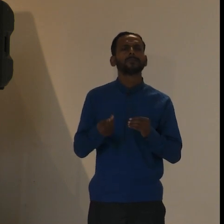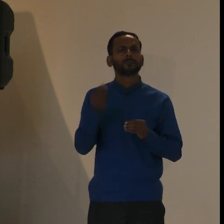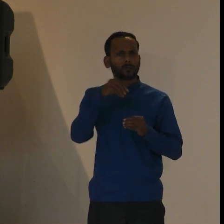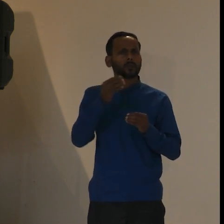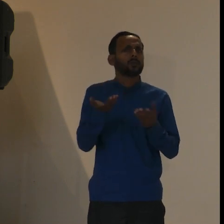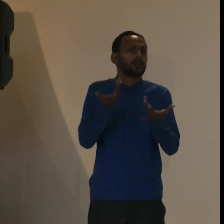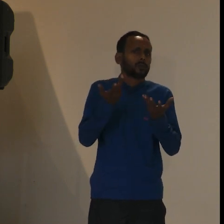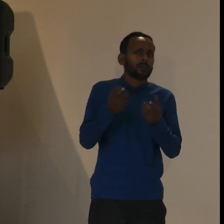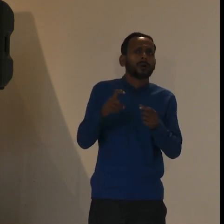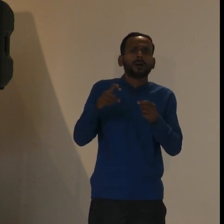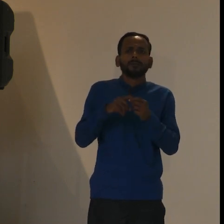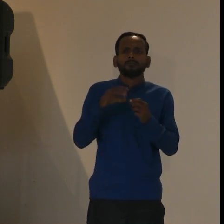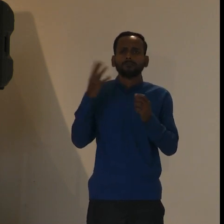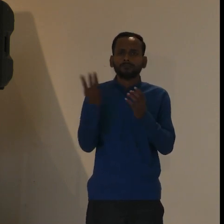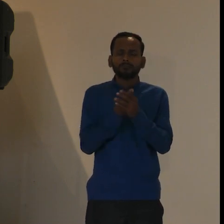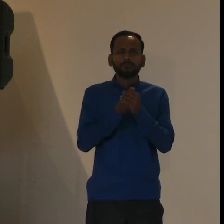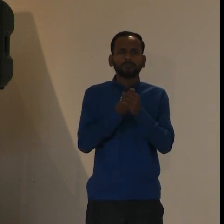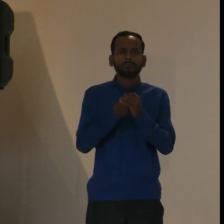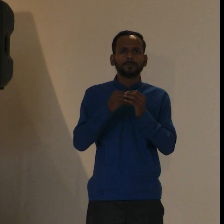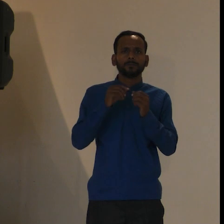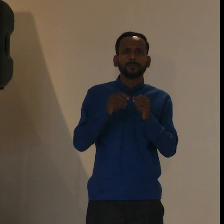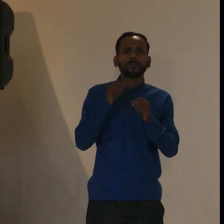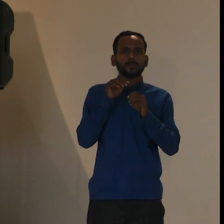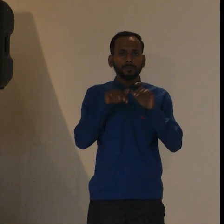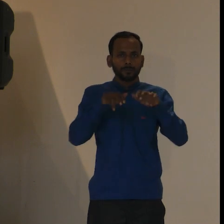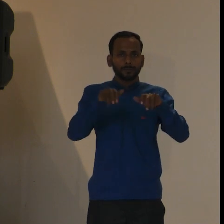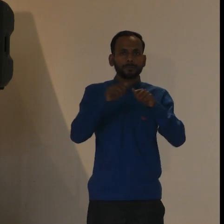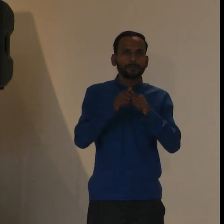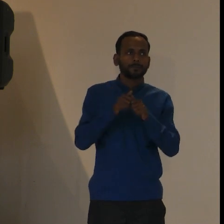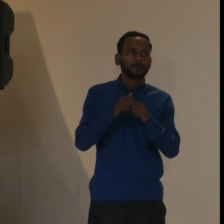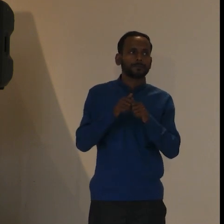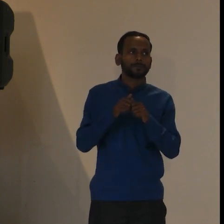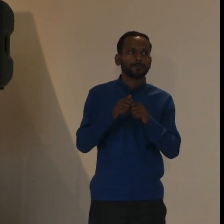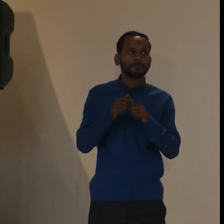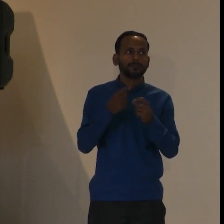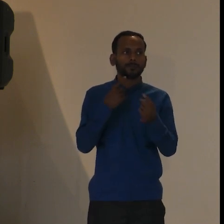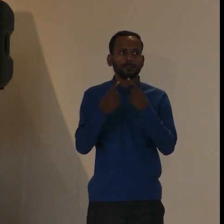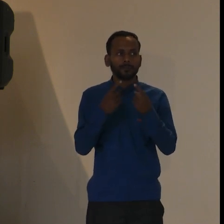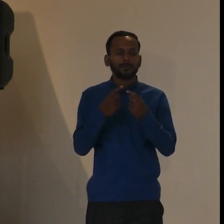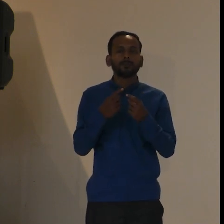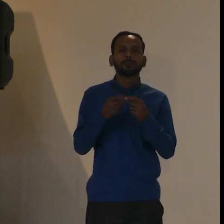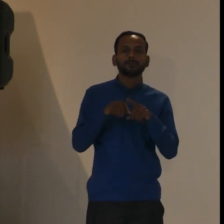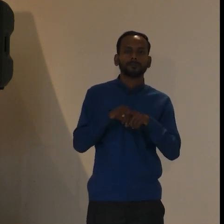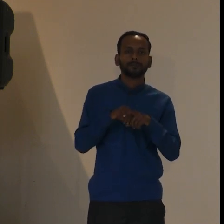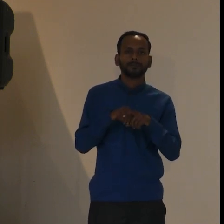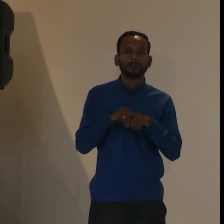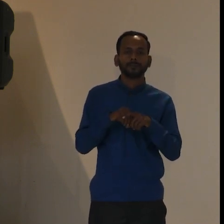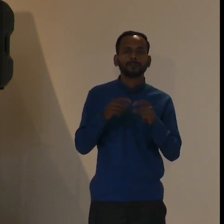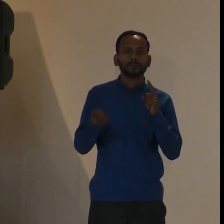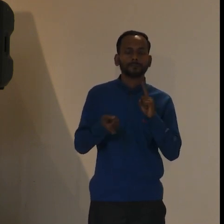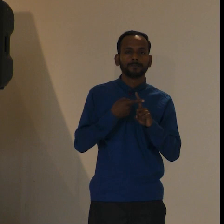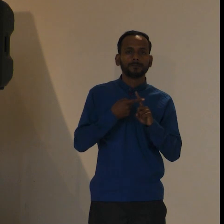because it's a collective journey that we are going on as a species, evolutionarily speaking.